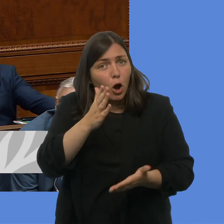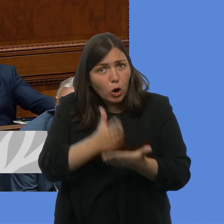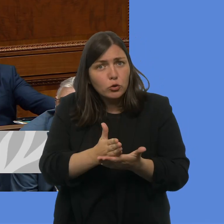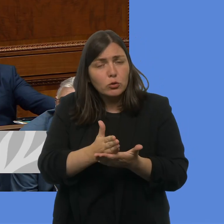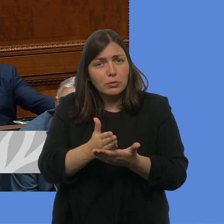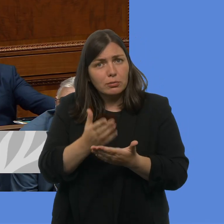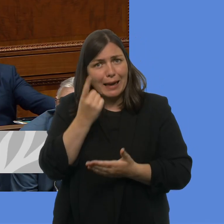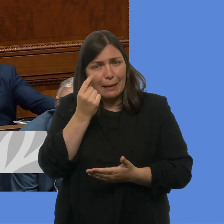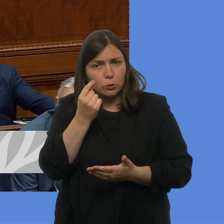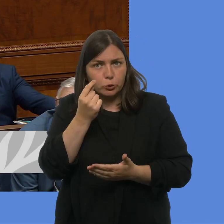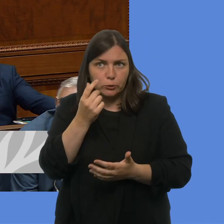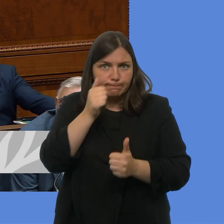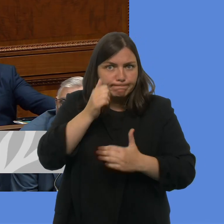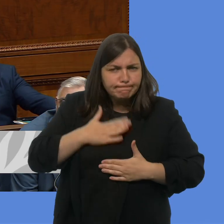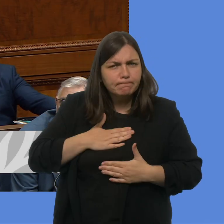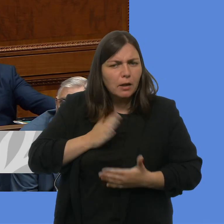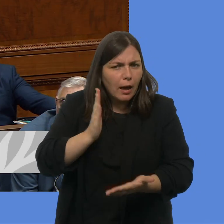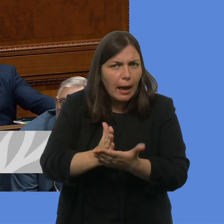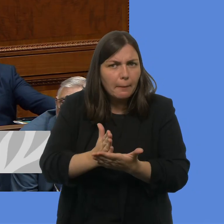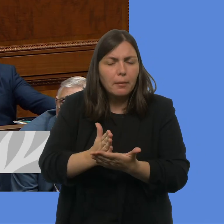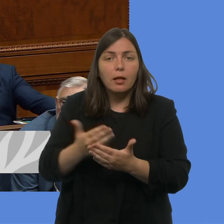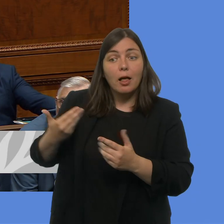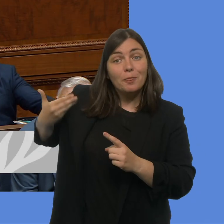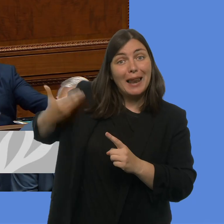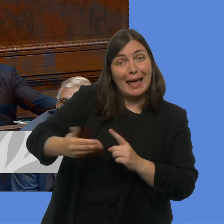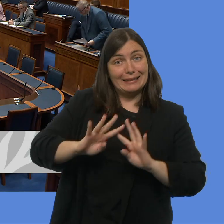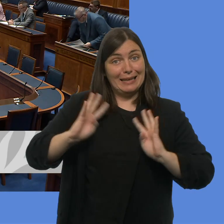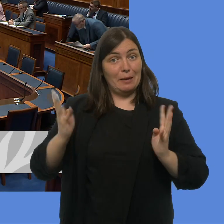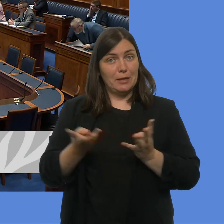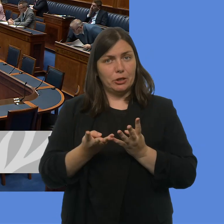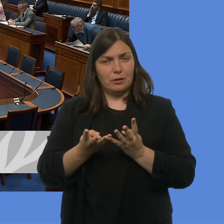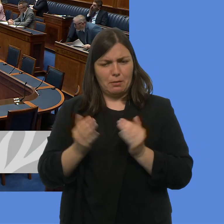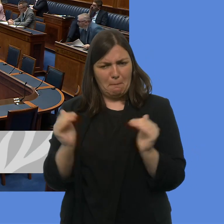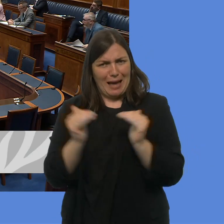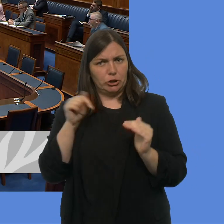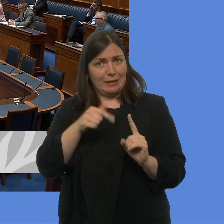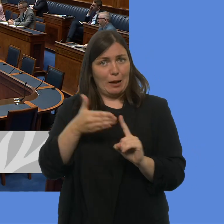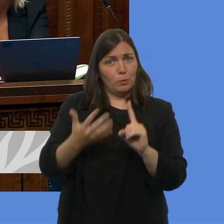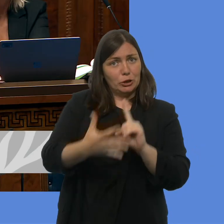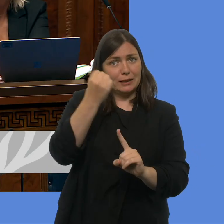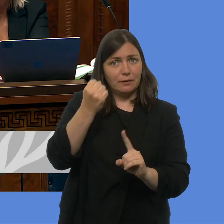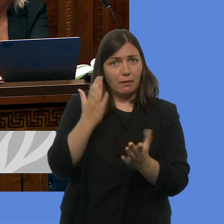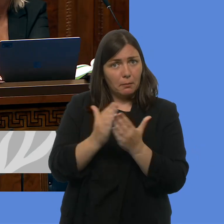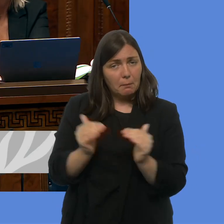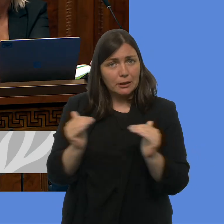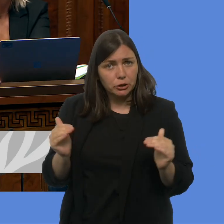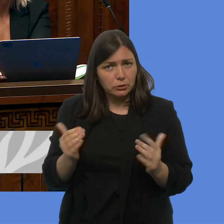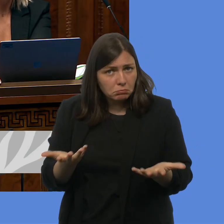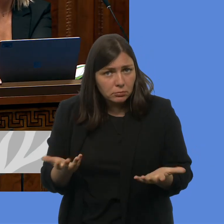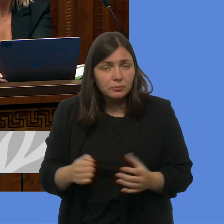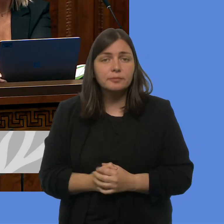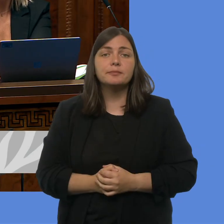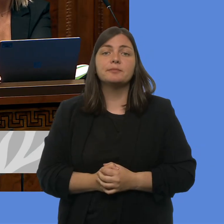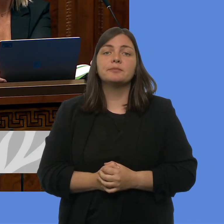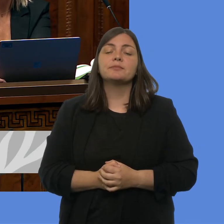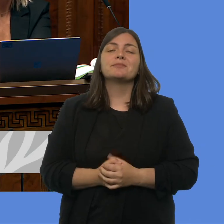Commission meets that clear objective of being victim-centred? First Minister. So as I said earlier on, because the framework's